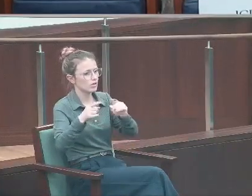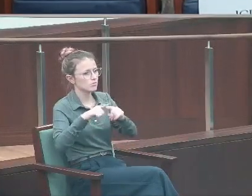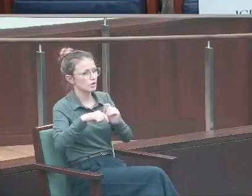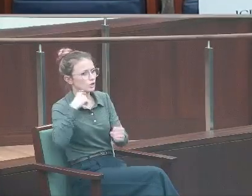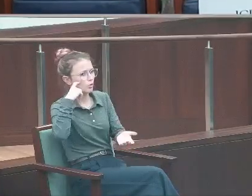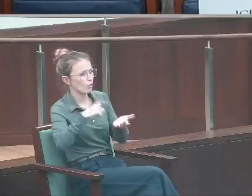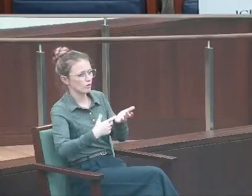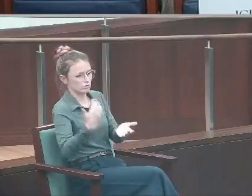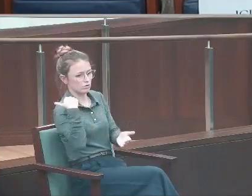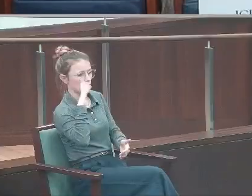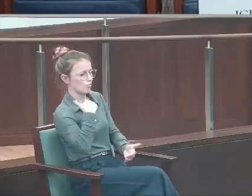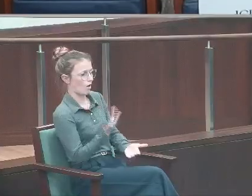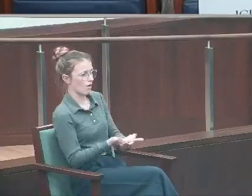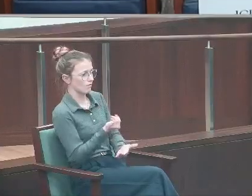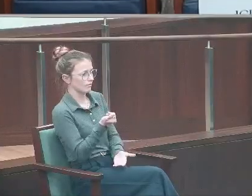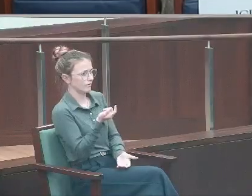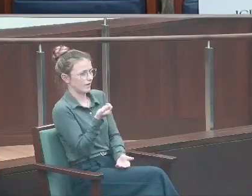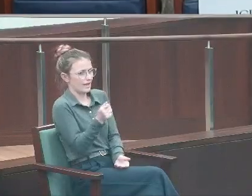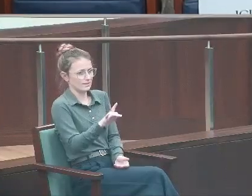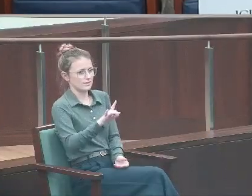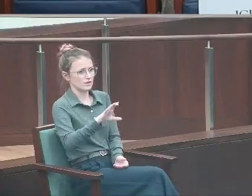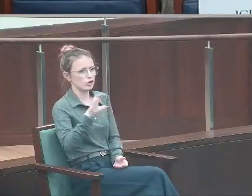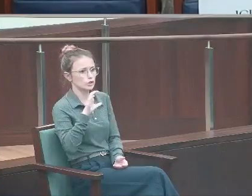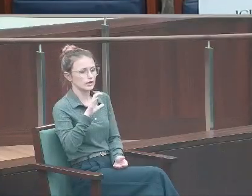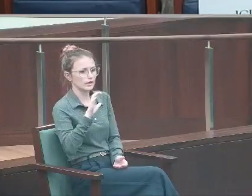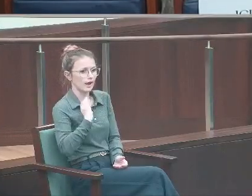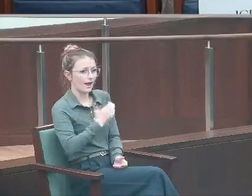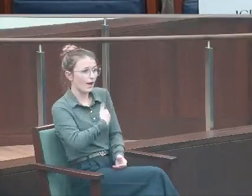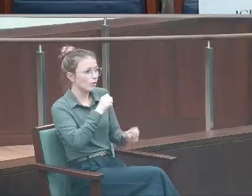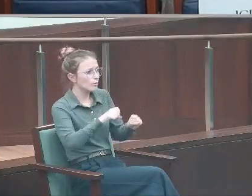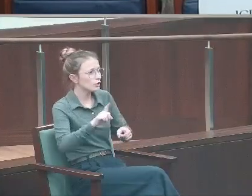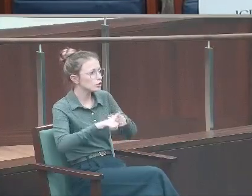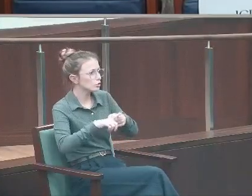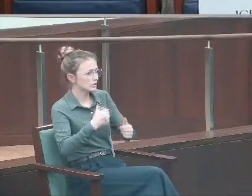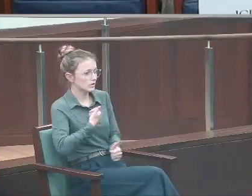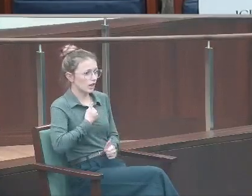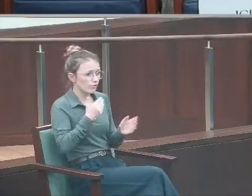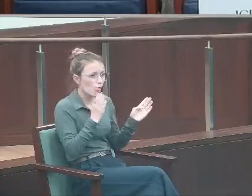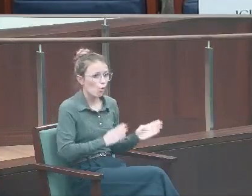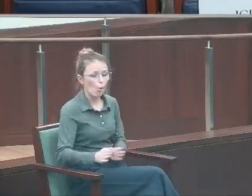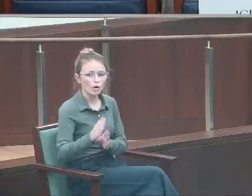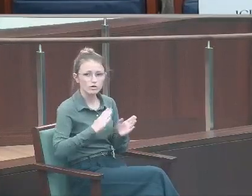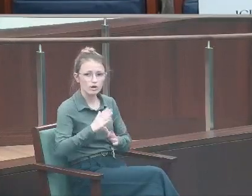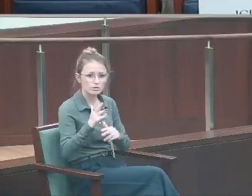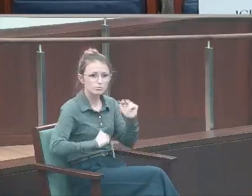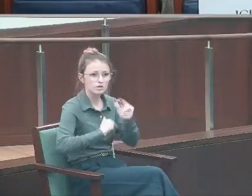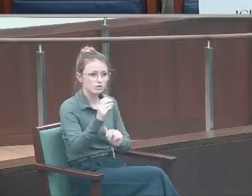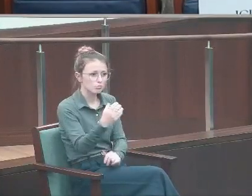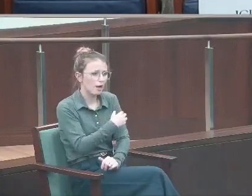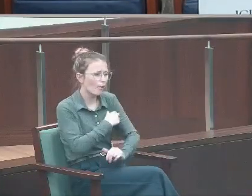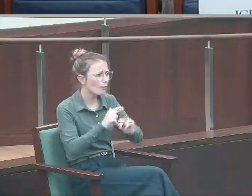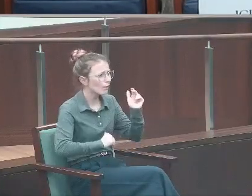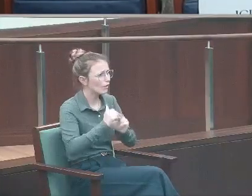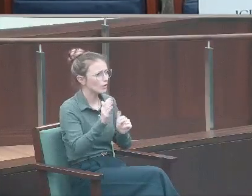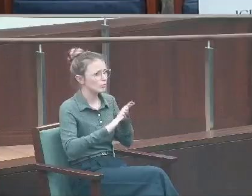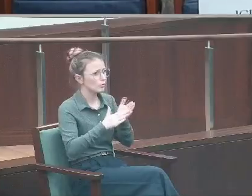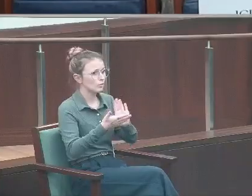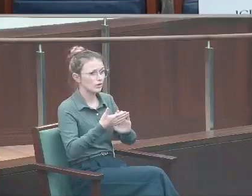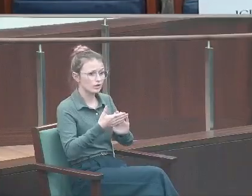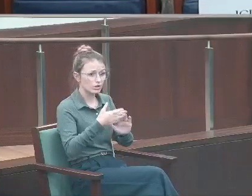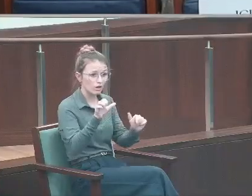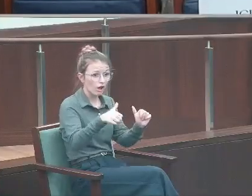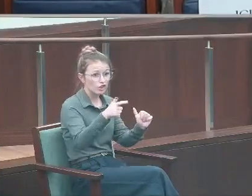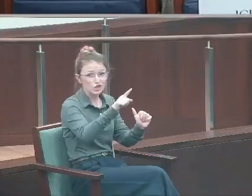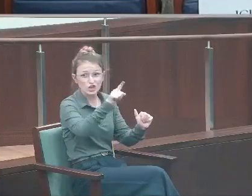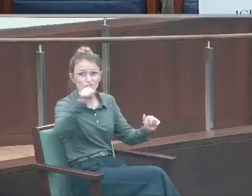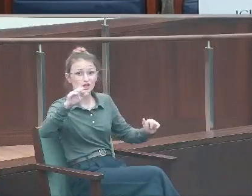early 1800s. Our capacity to self-organize and build power and build community is unparalleled in the